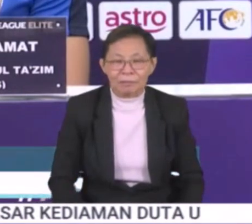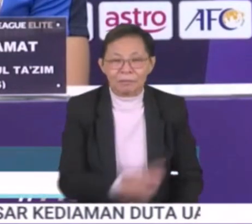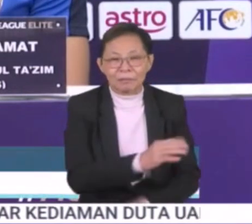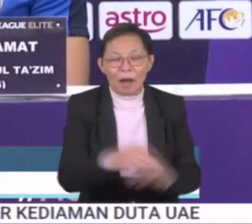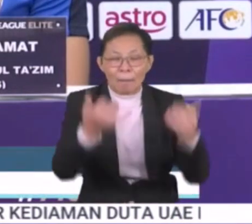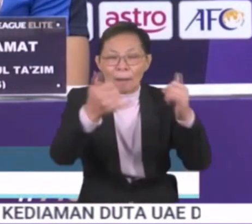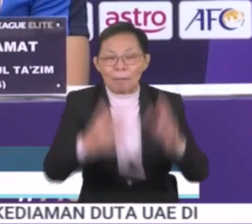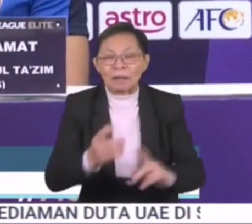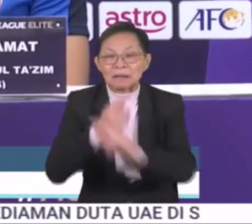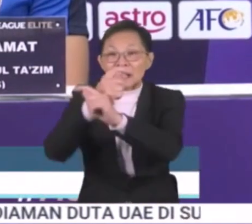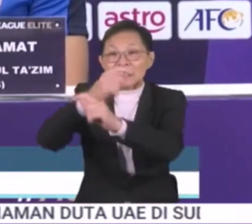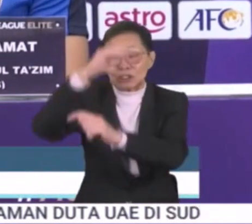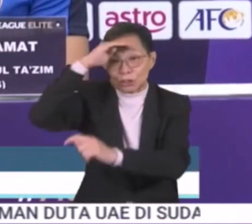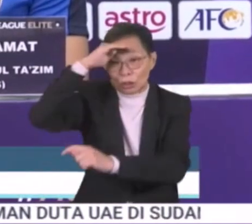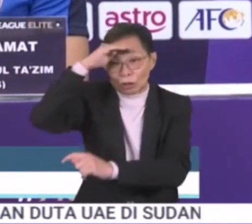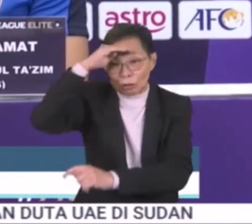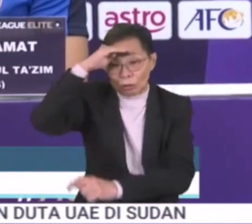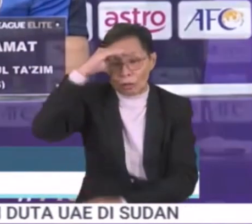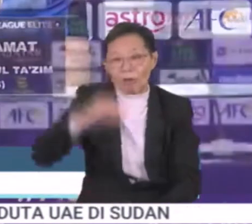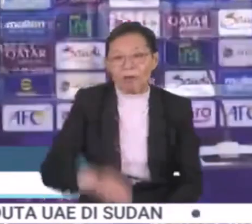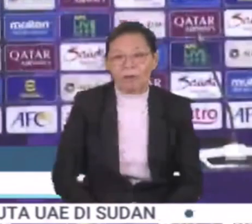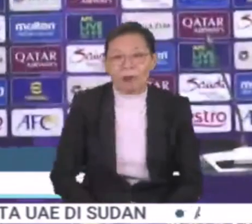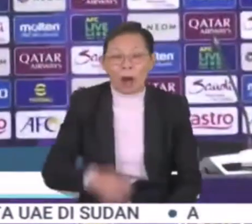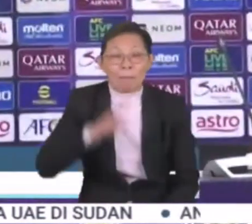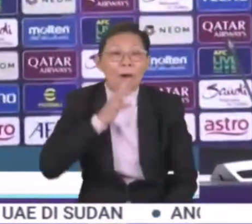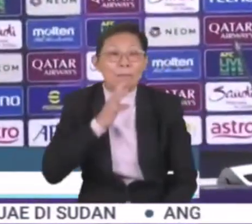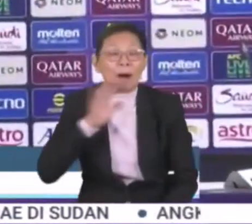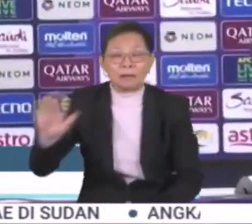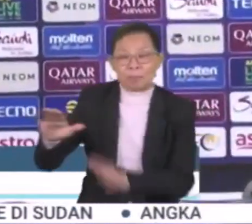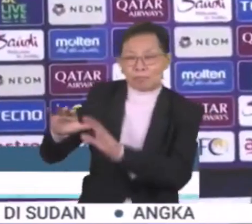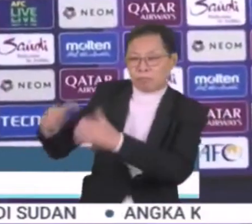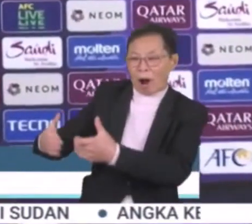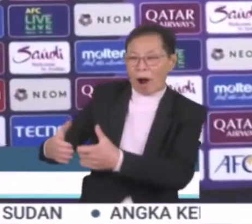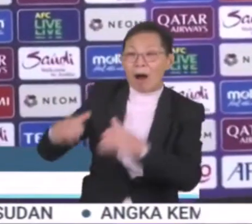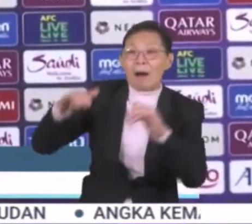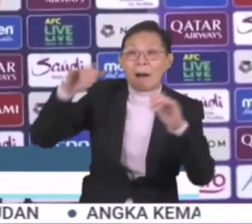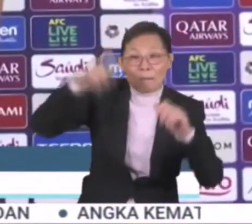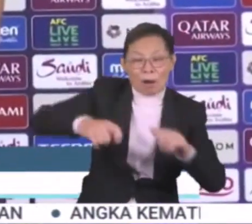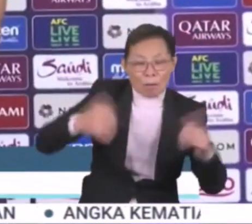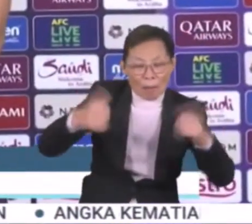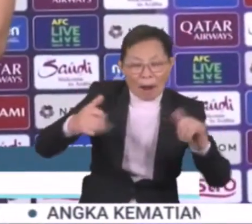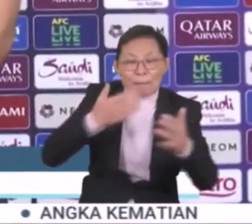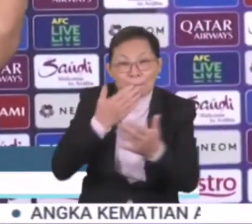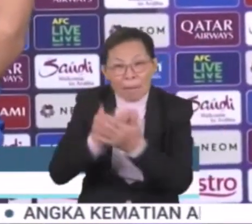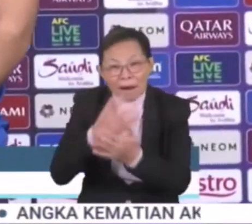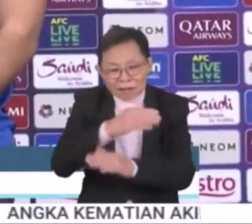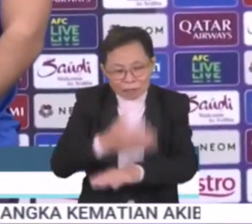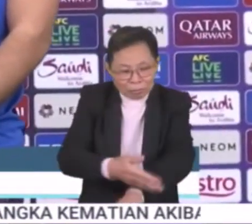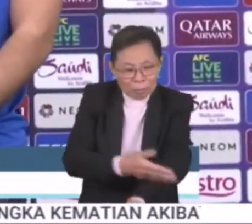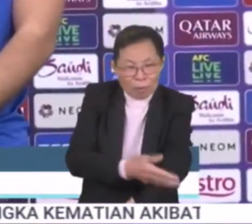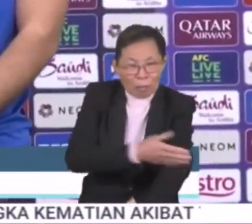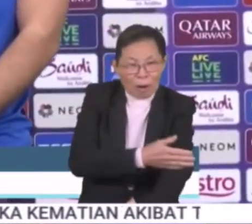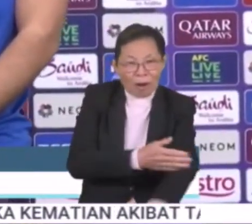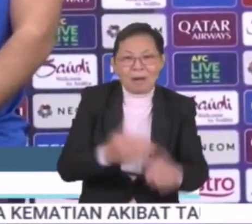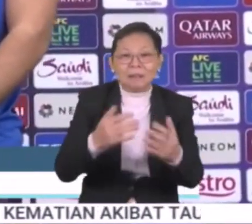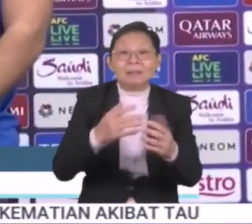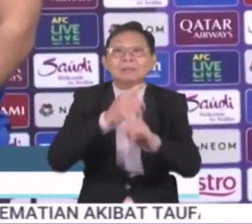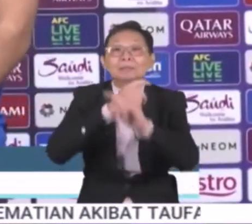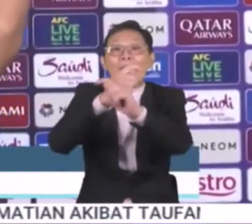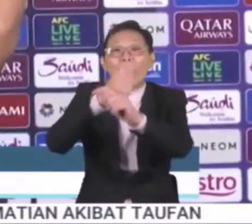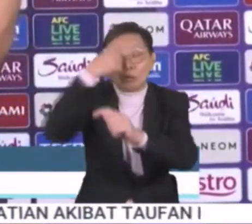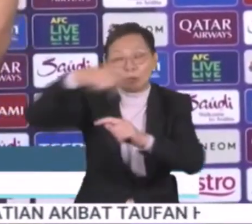Sementara itu, pemain pertahanan JDT, Jody Ahmad berkata pasukannya perlu bermain dengan baik dan memperkemas barisan pertahanan